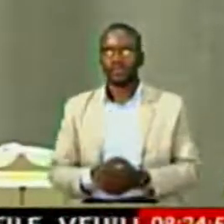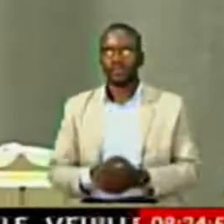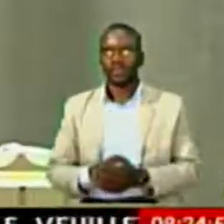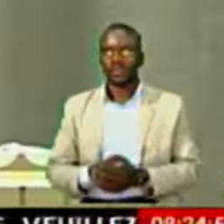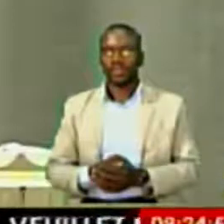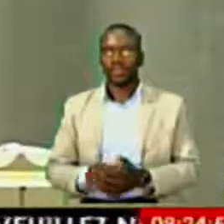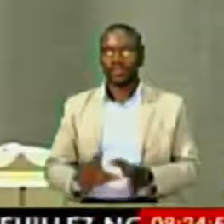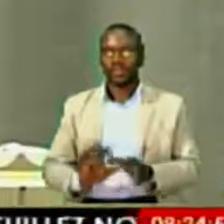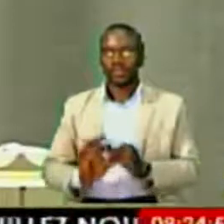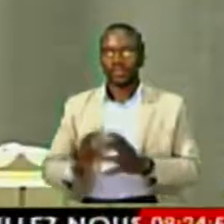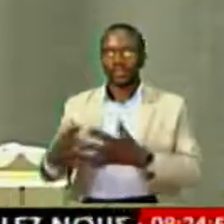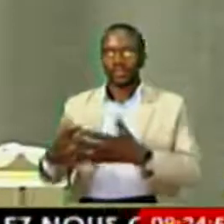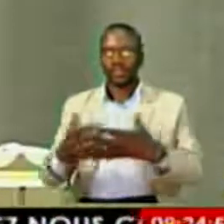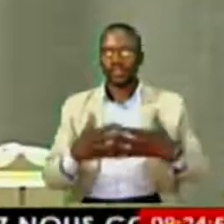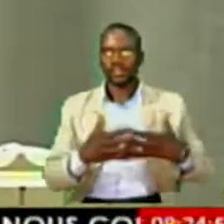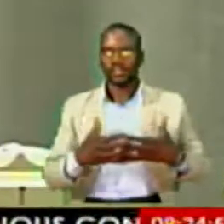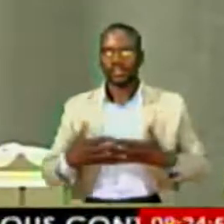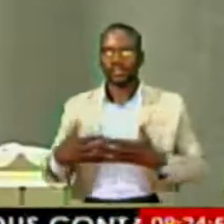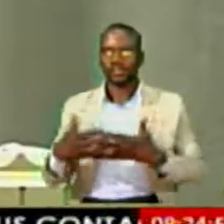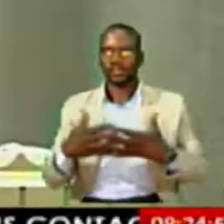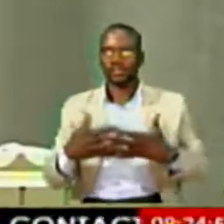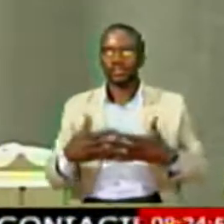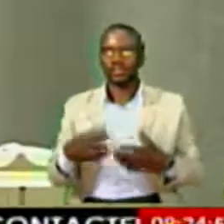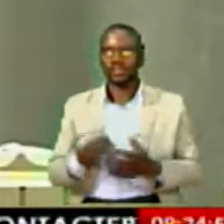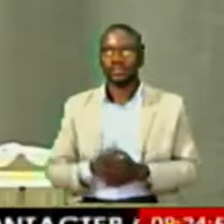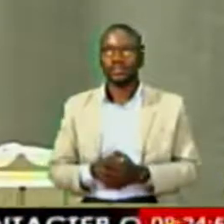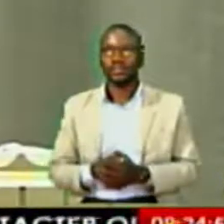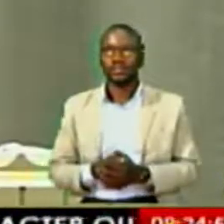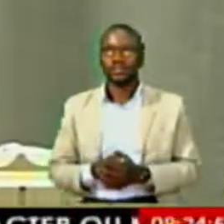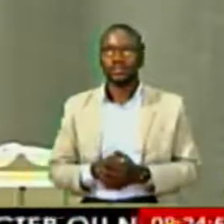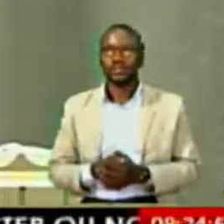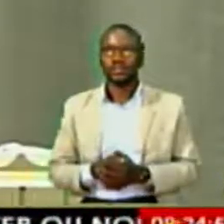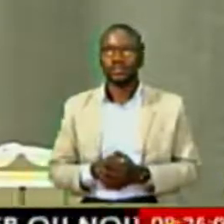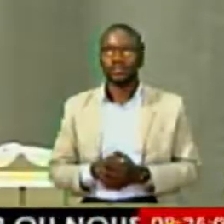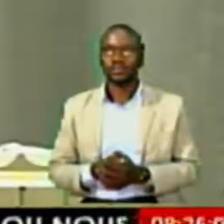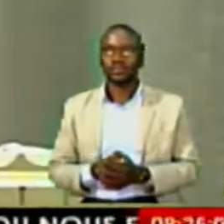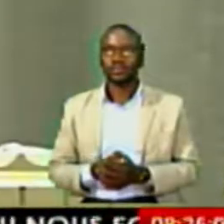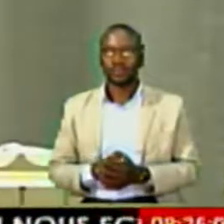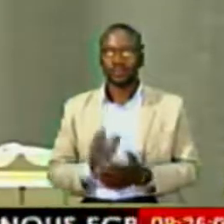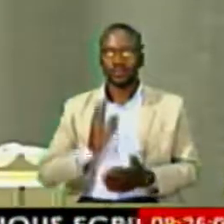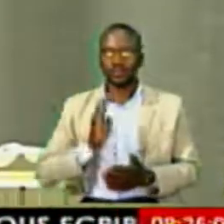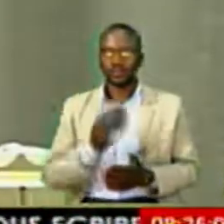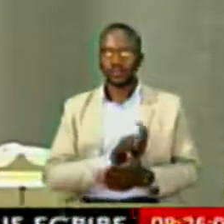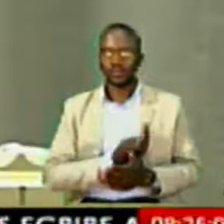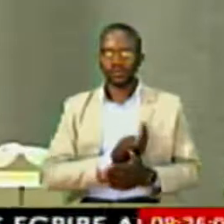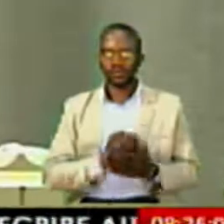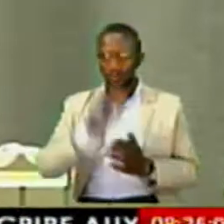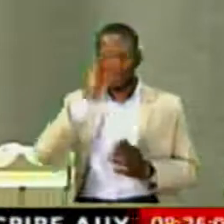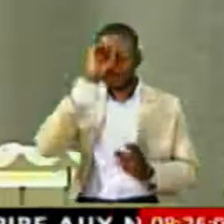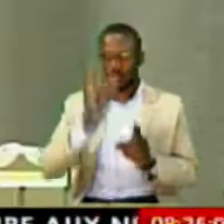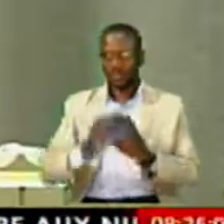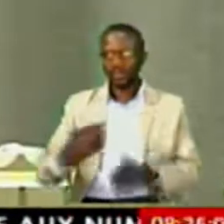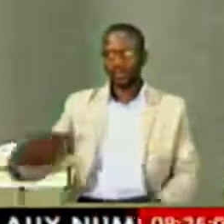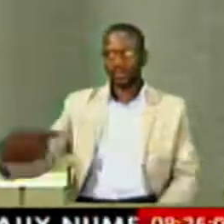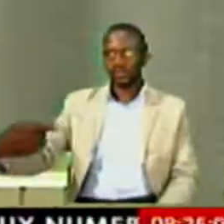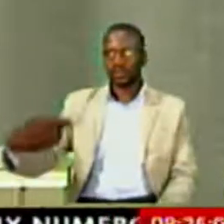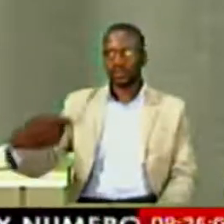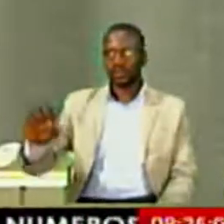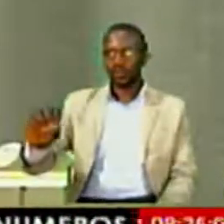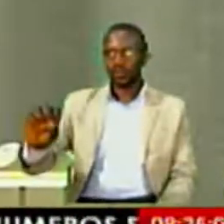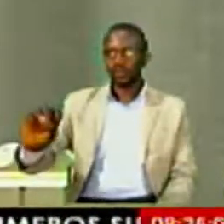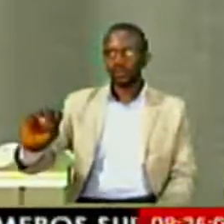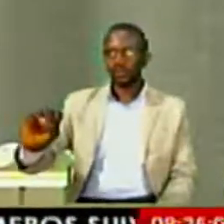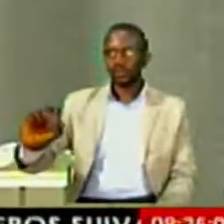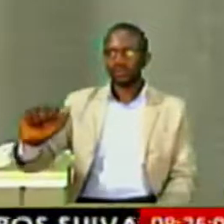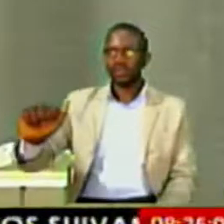de l'Amérique. Our brother Mukendi Jeremy from America. Notre frère Ngosa de Mufulira, Zambia. Our brother